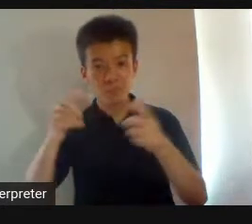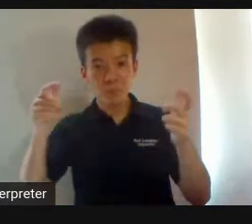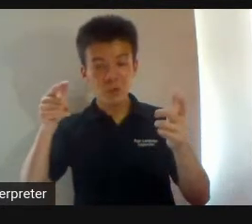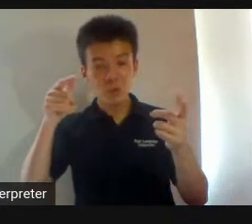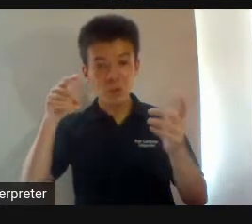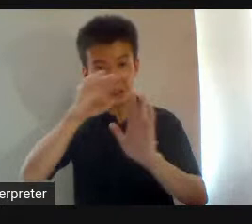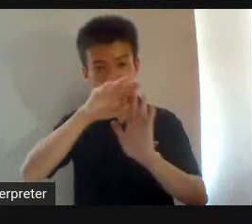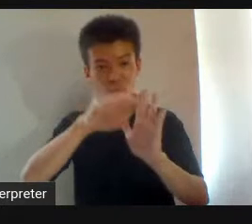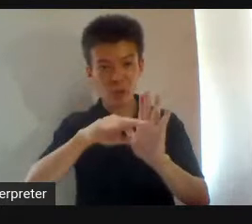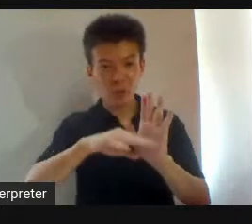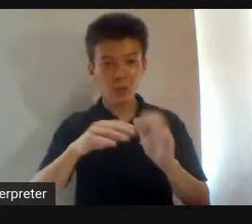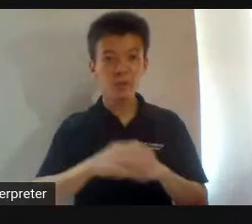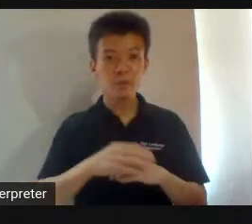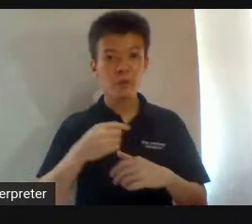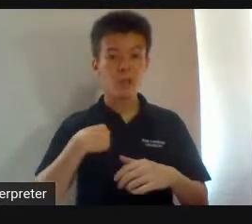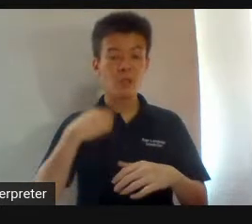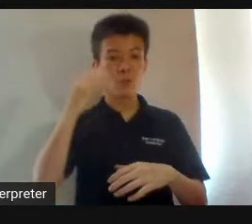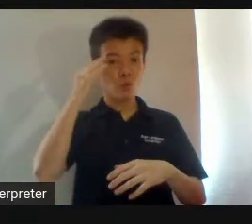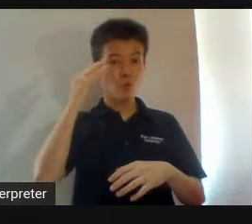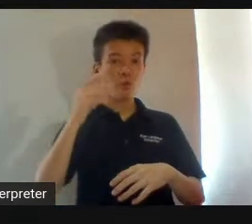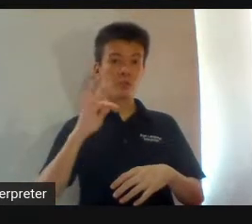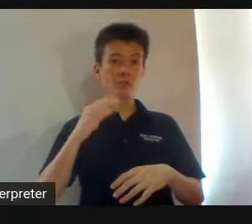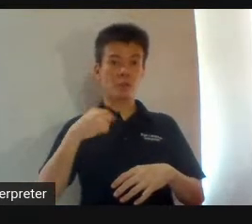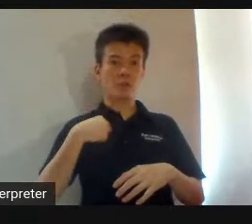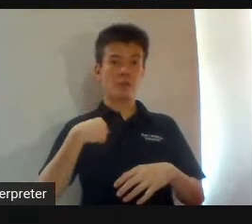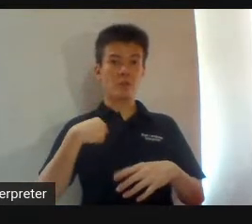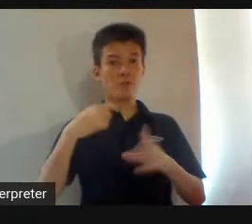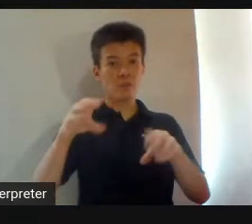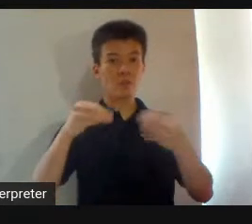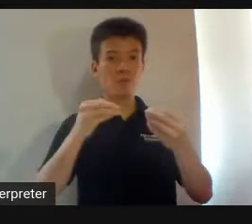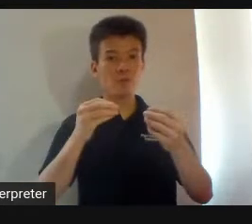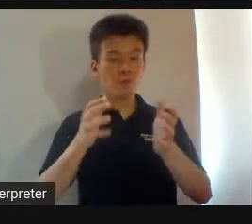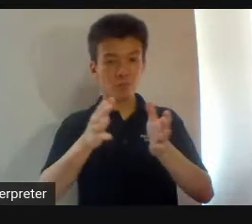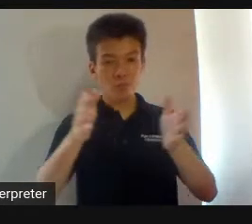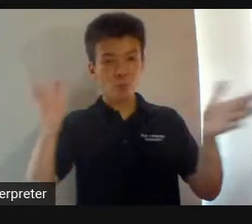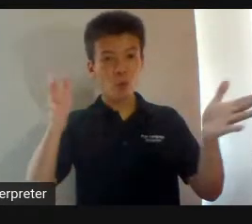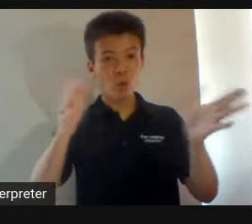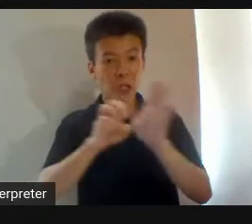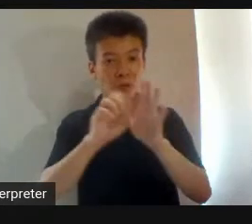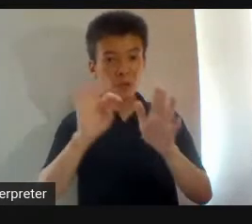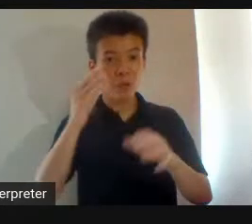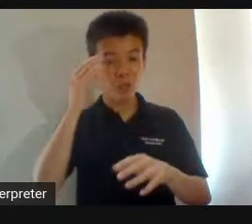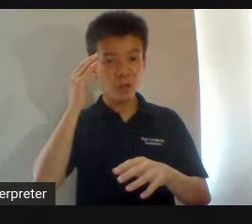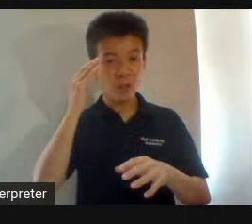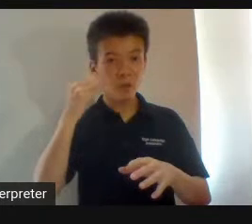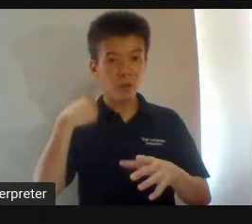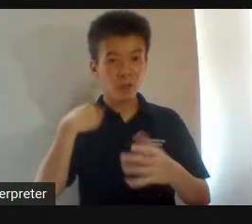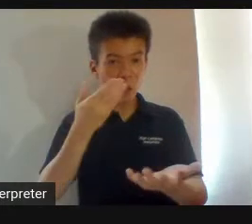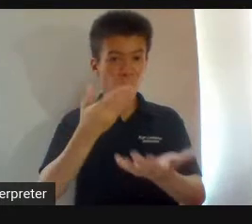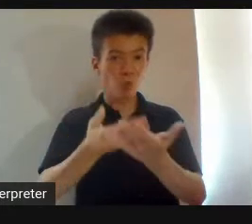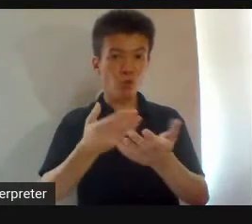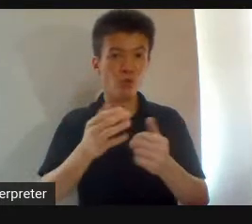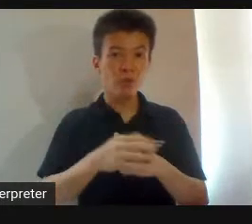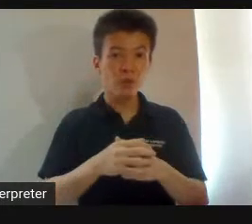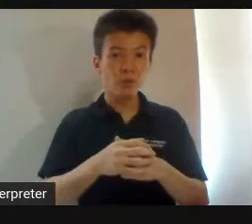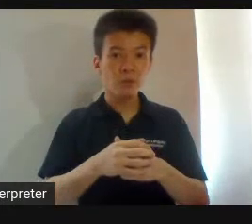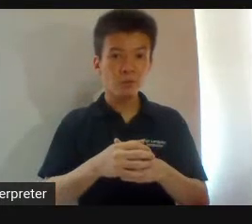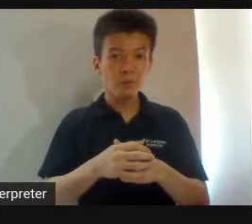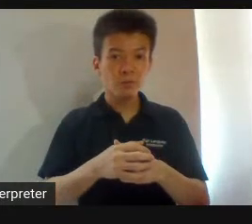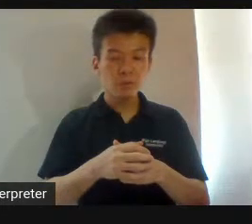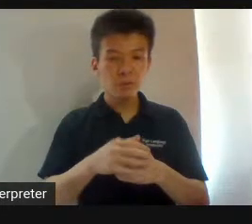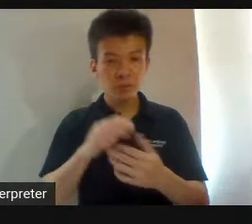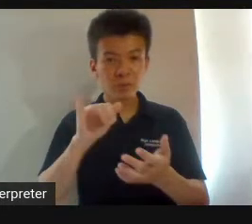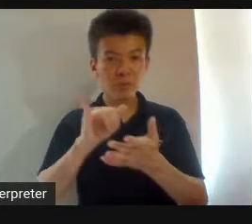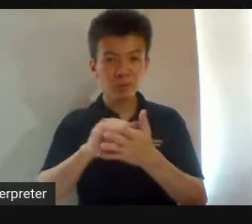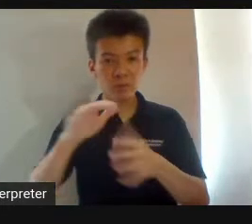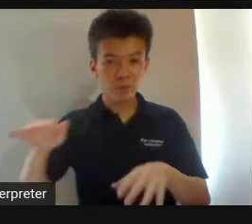right? I know that if I'll just give a really broad example, but if I improve ramp access to